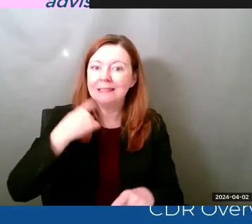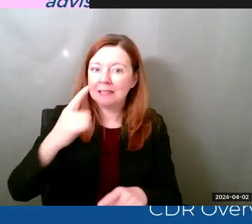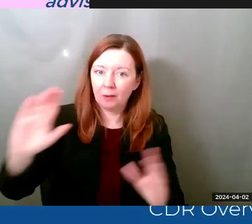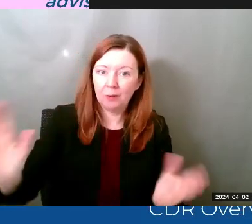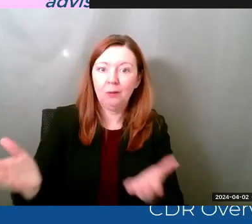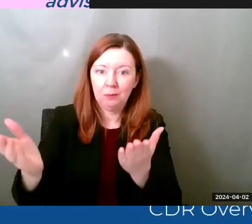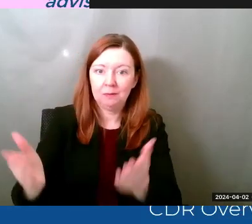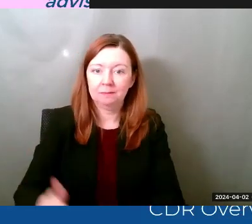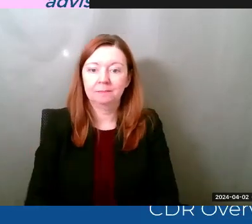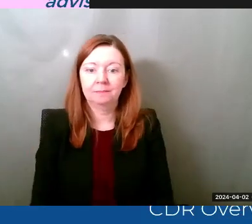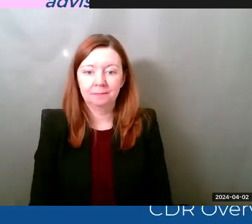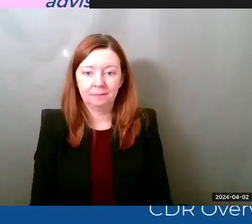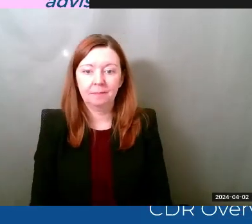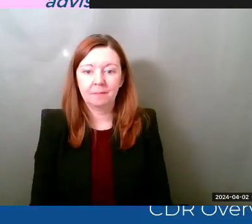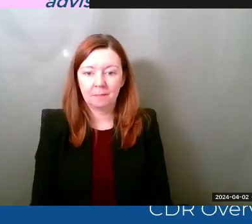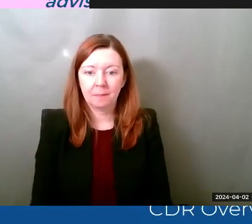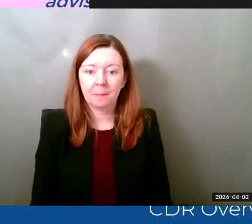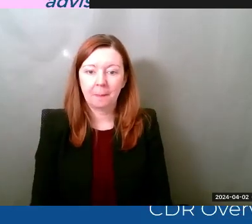committee.